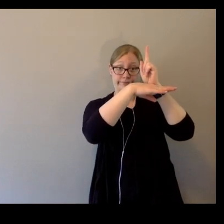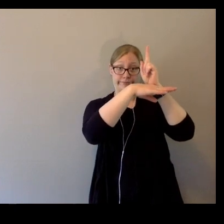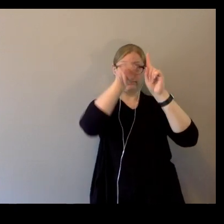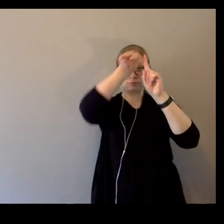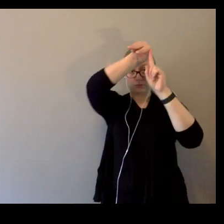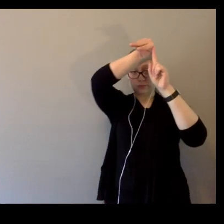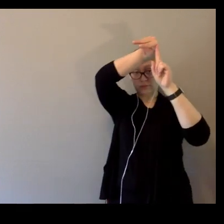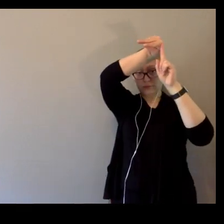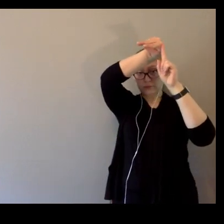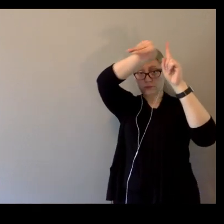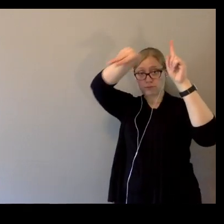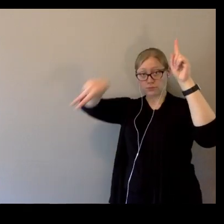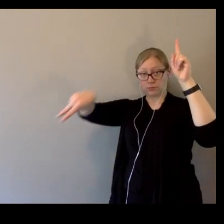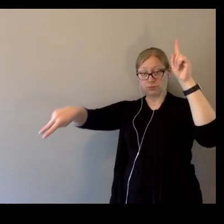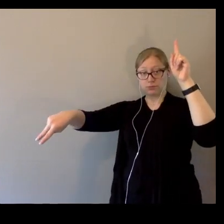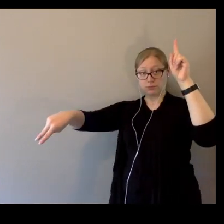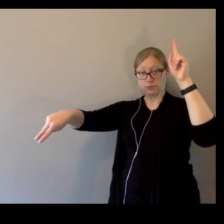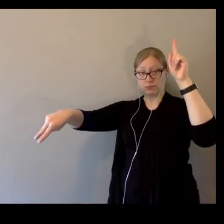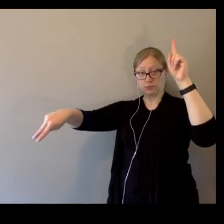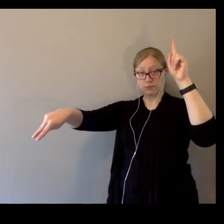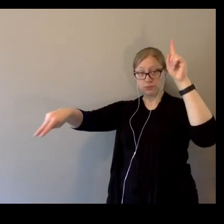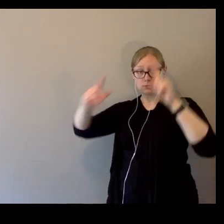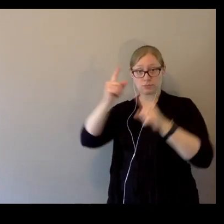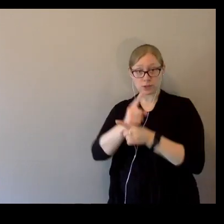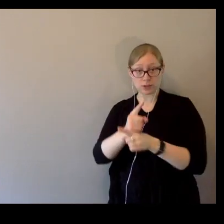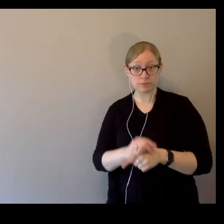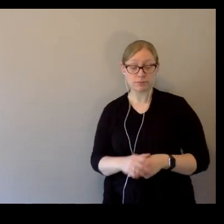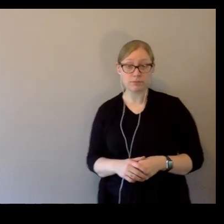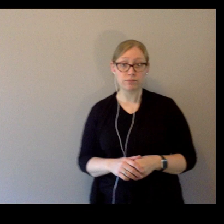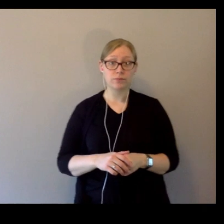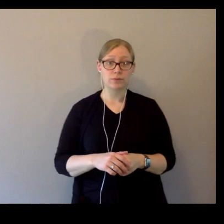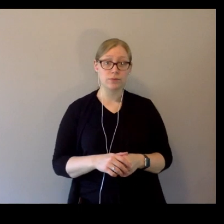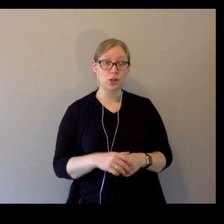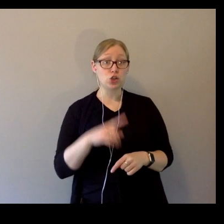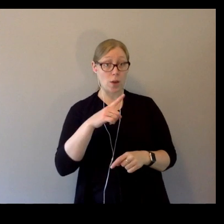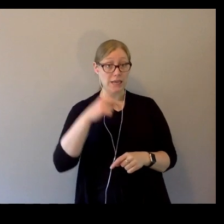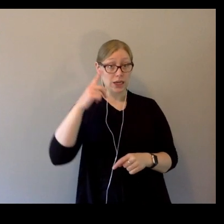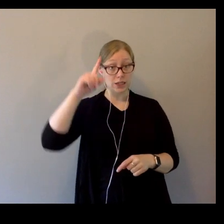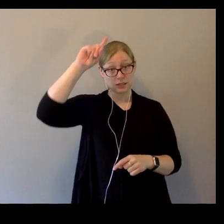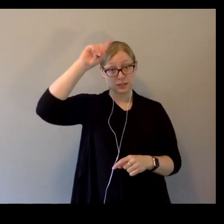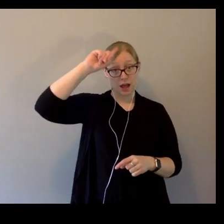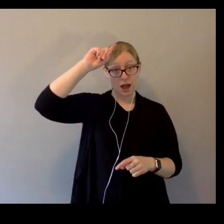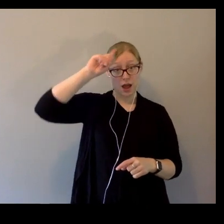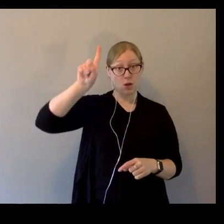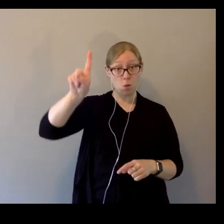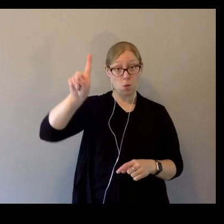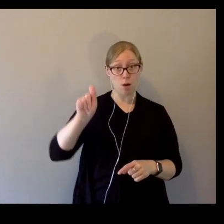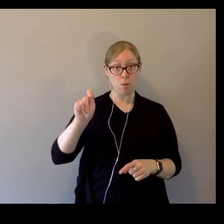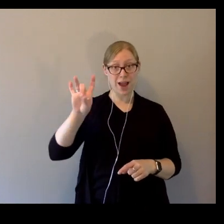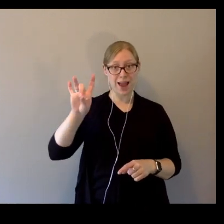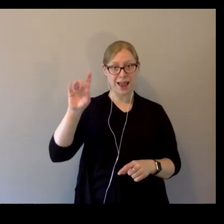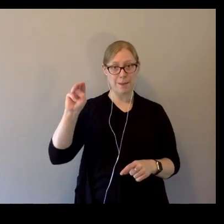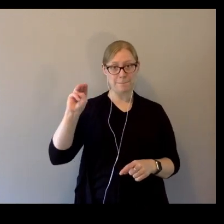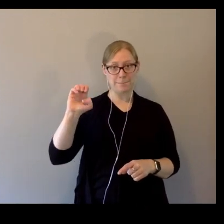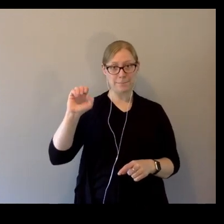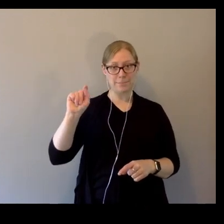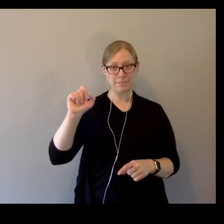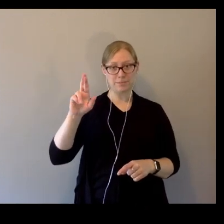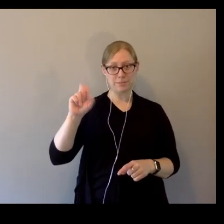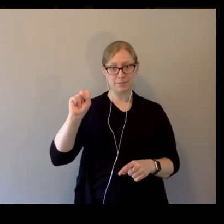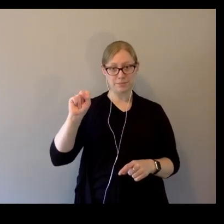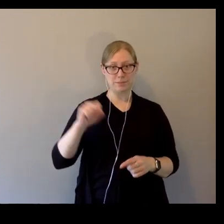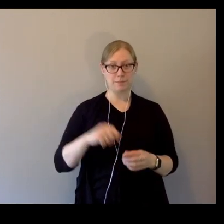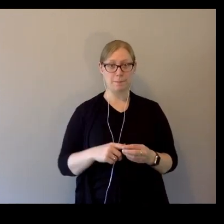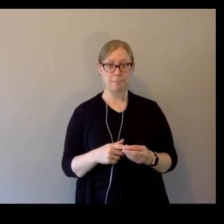of 1.8 meters. Actually, I don't like the way this looked here. So